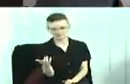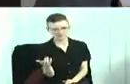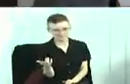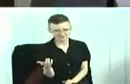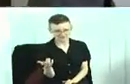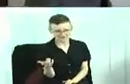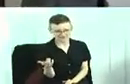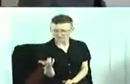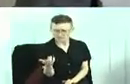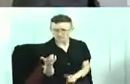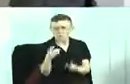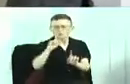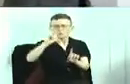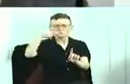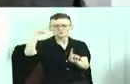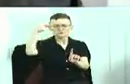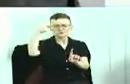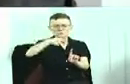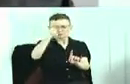to us